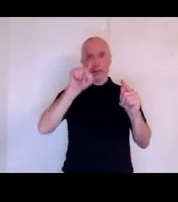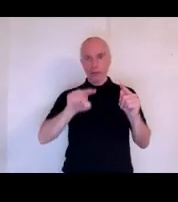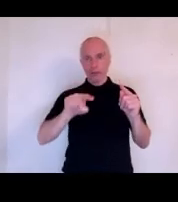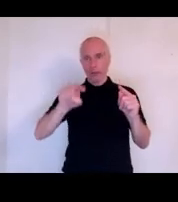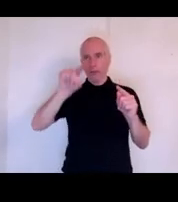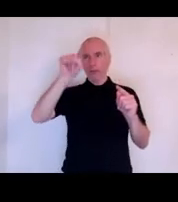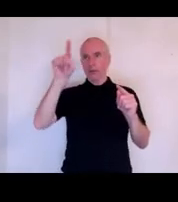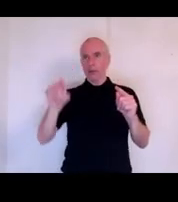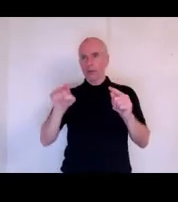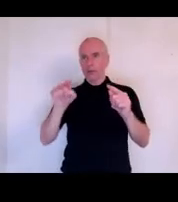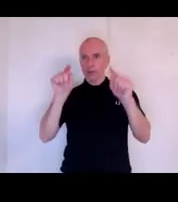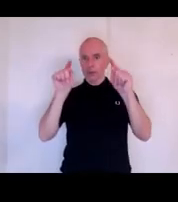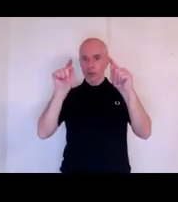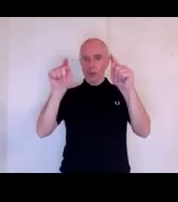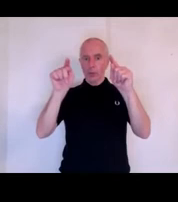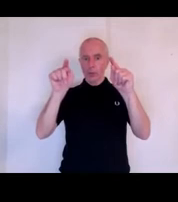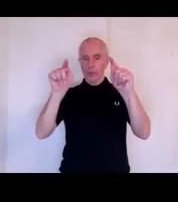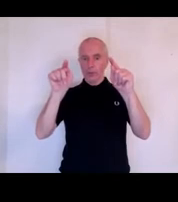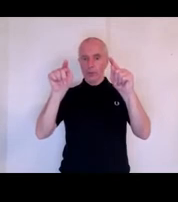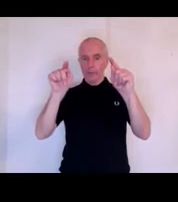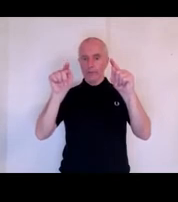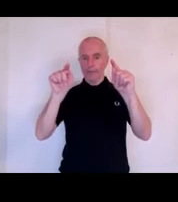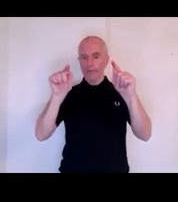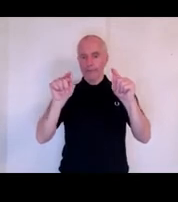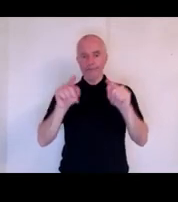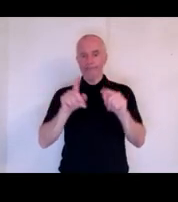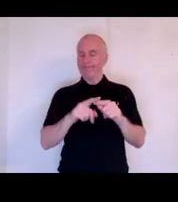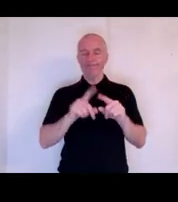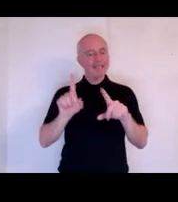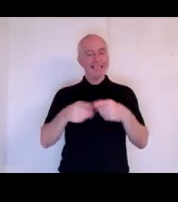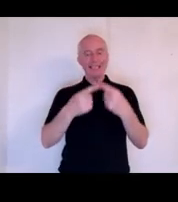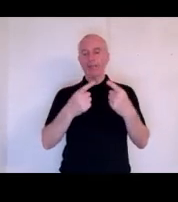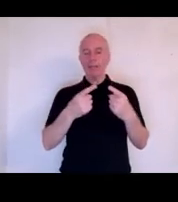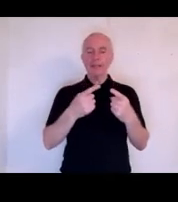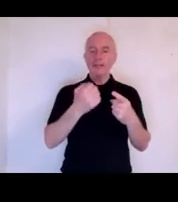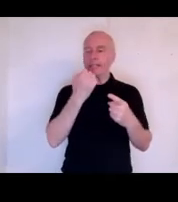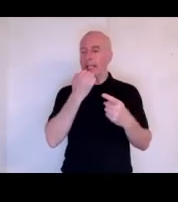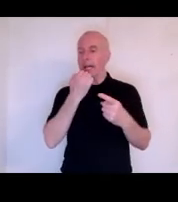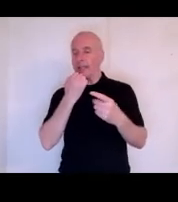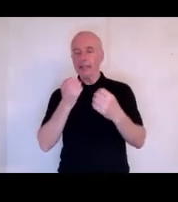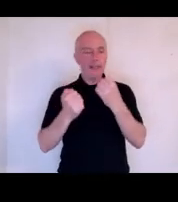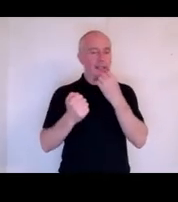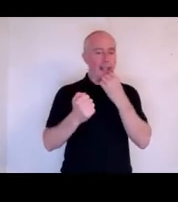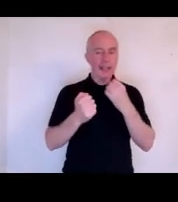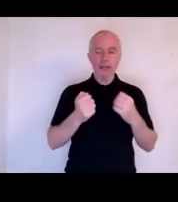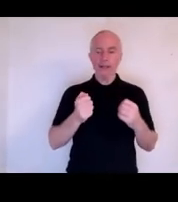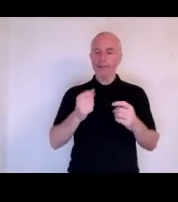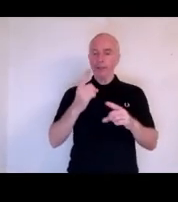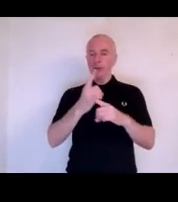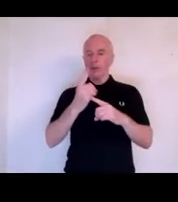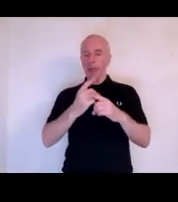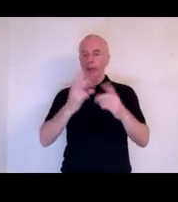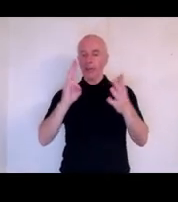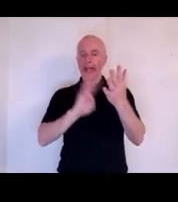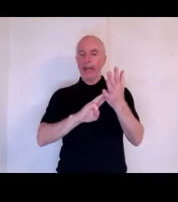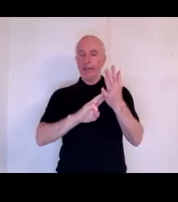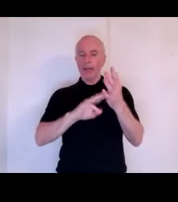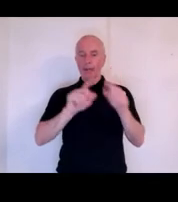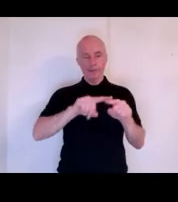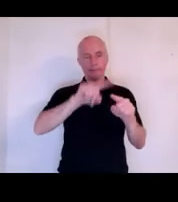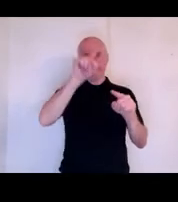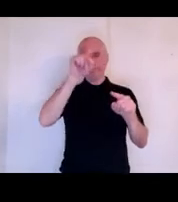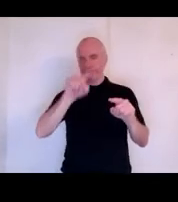fission, and they don't tend to be the same size. What we see here is we talk about the M, the M of the fission yield curve.